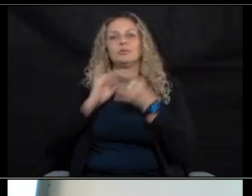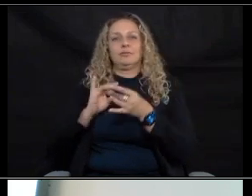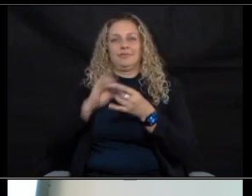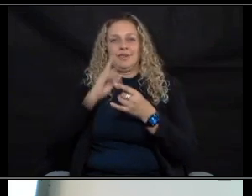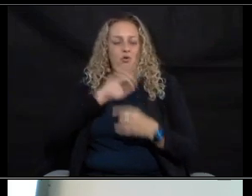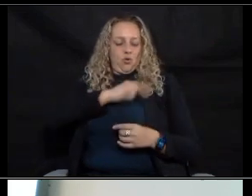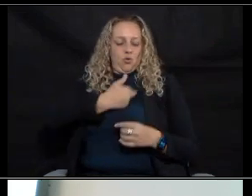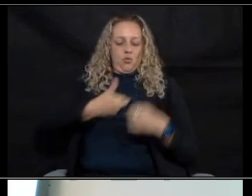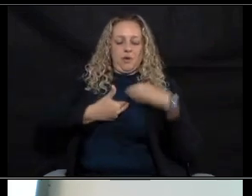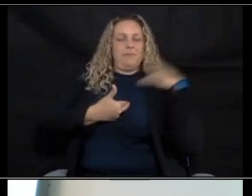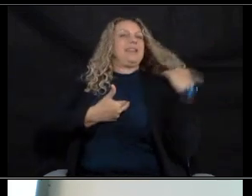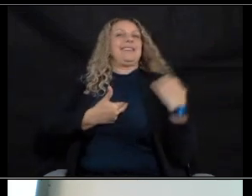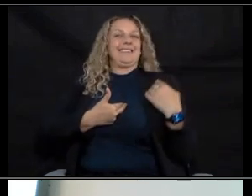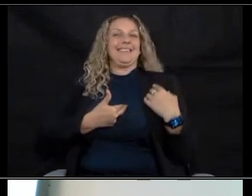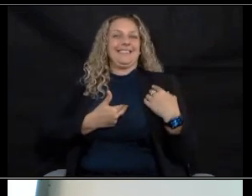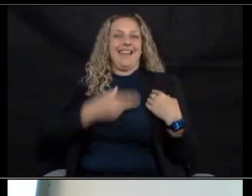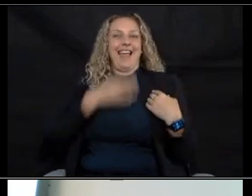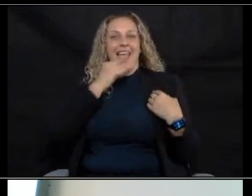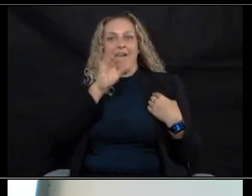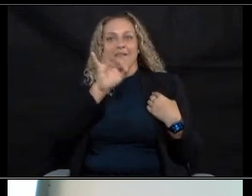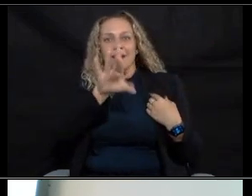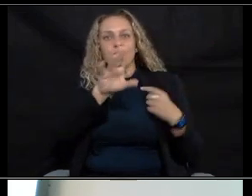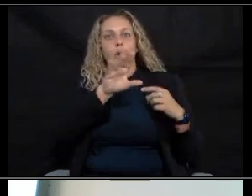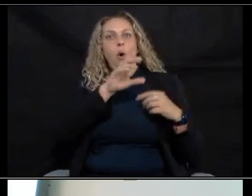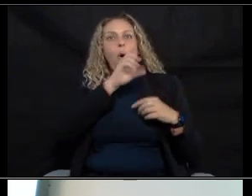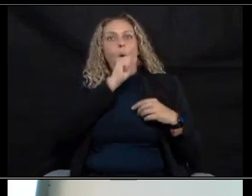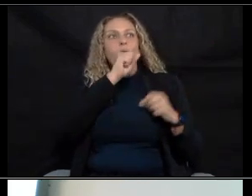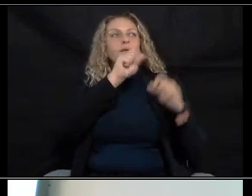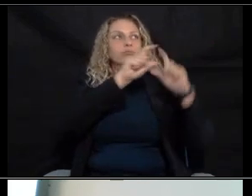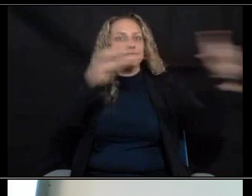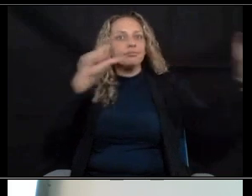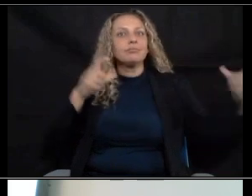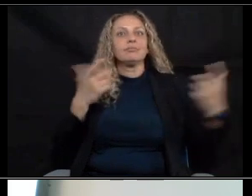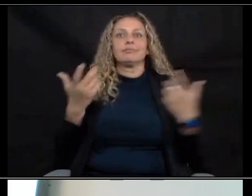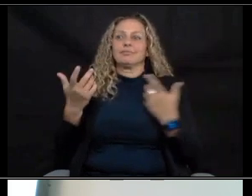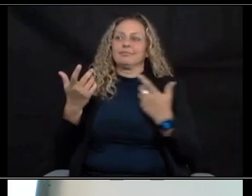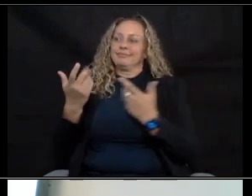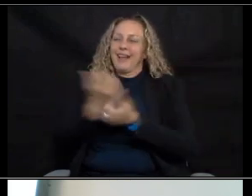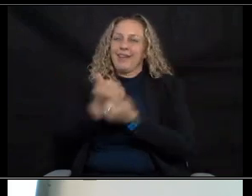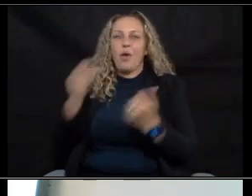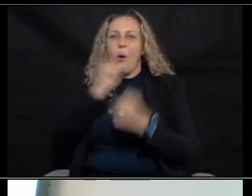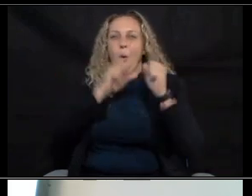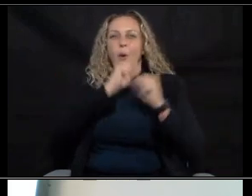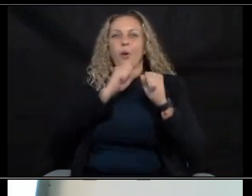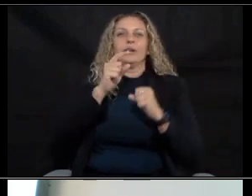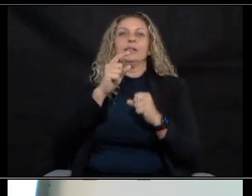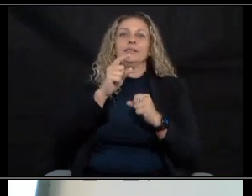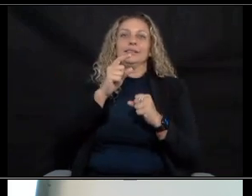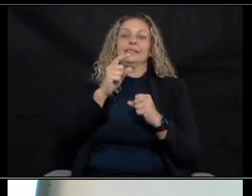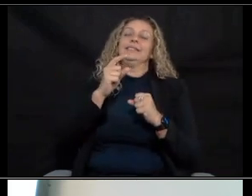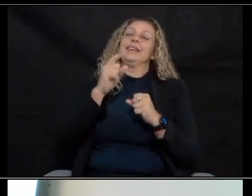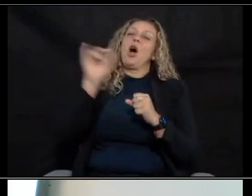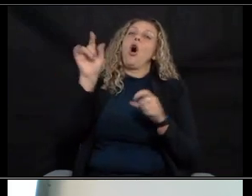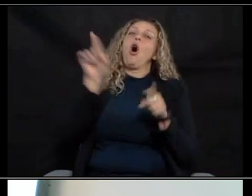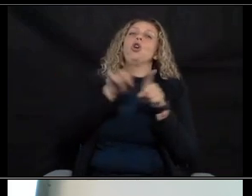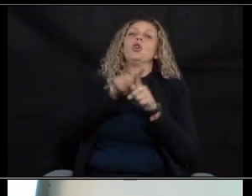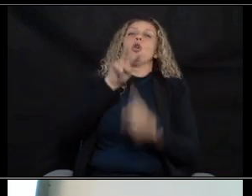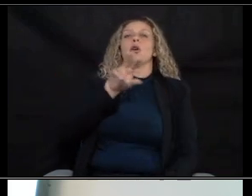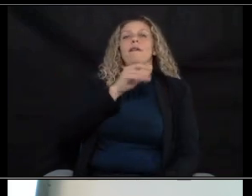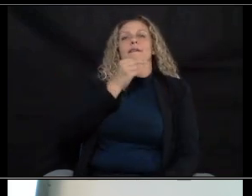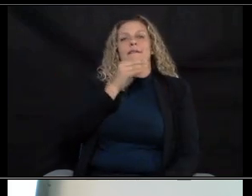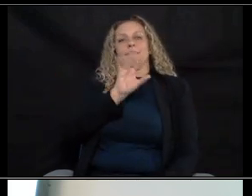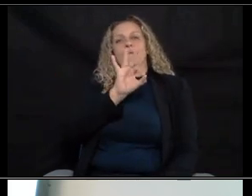pages orange and putting our banner up. We are happy to share that we do have a toolkit on our website, feedingsouthflorida.org, that